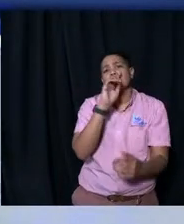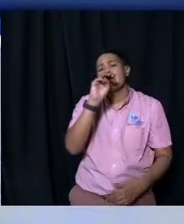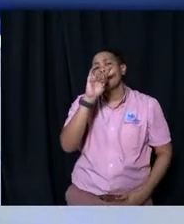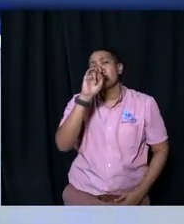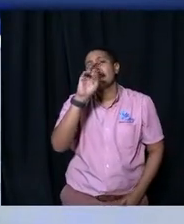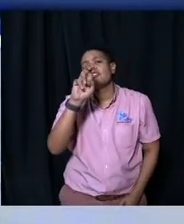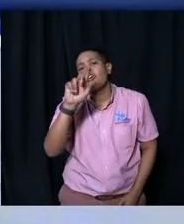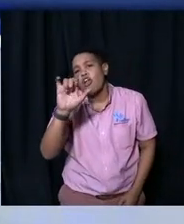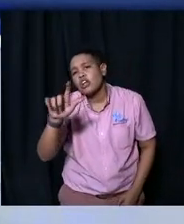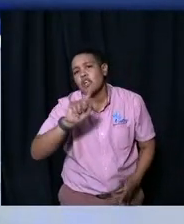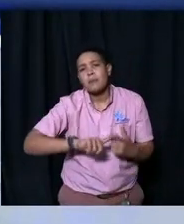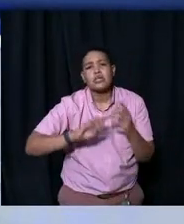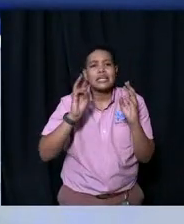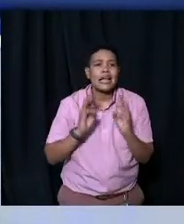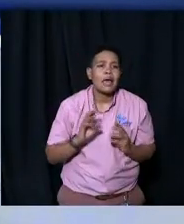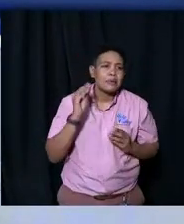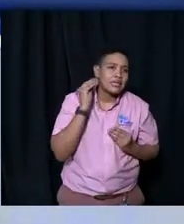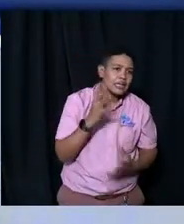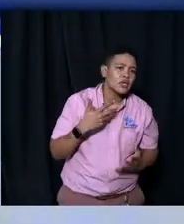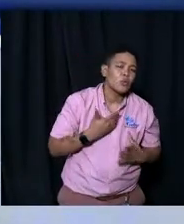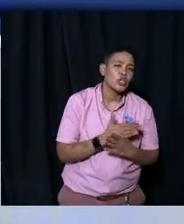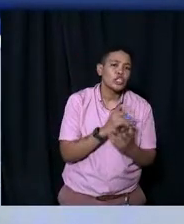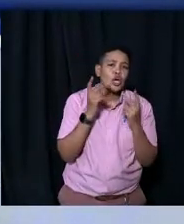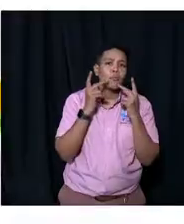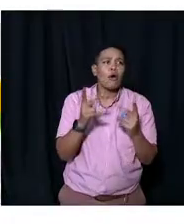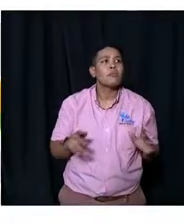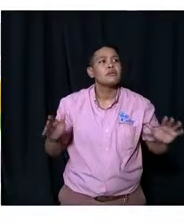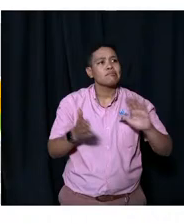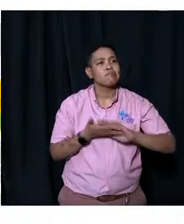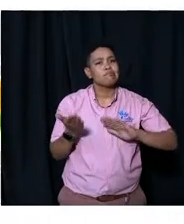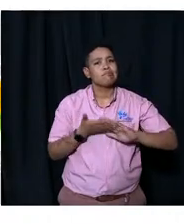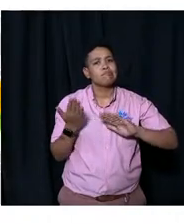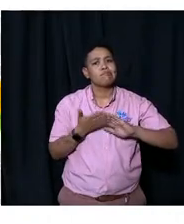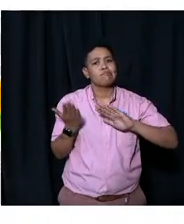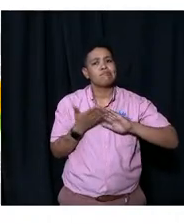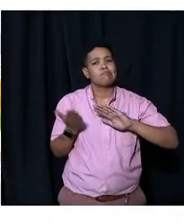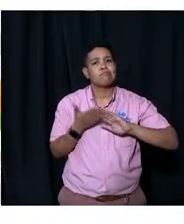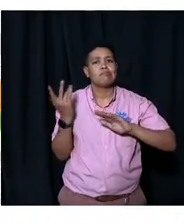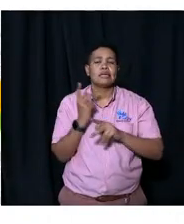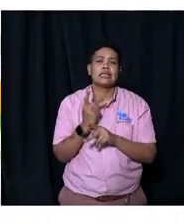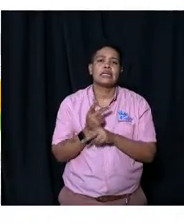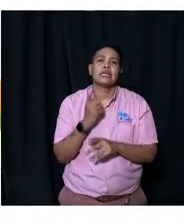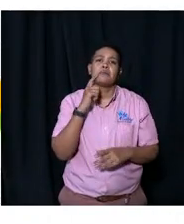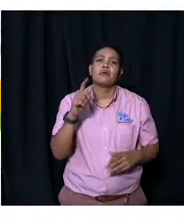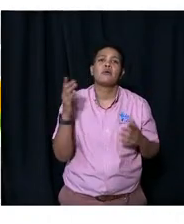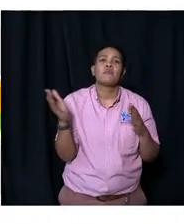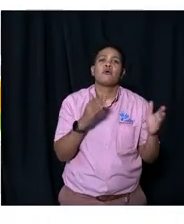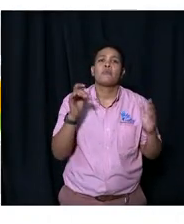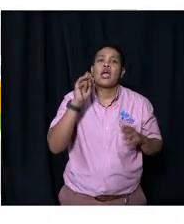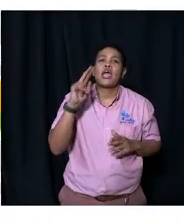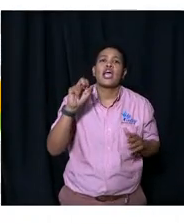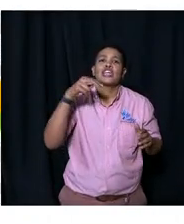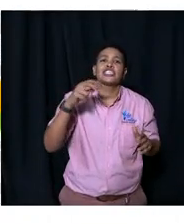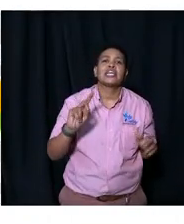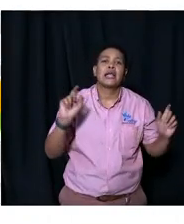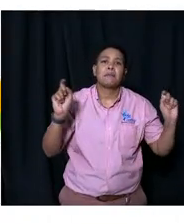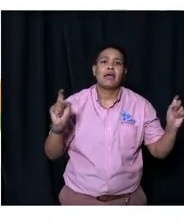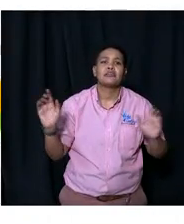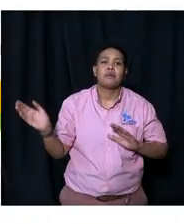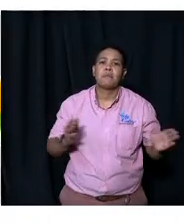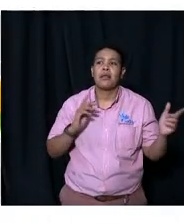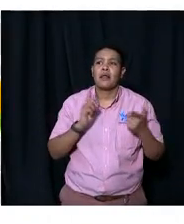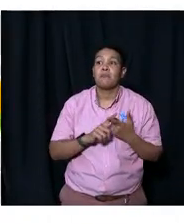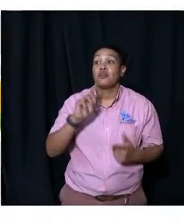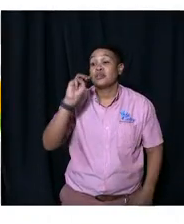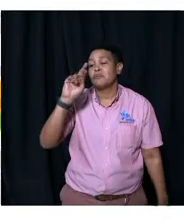and climate data, which we want to share with the public on an ongoing basis, prepare airshed management plans. And Ms. Sukra